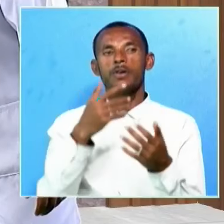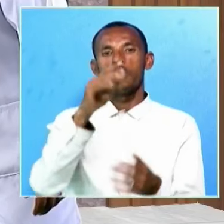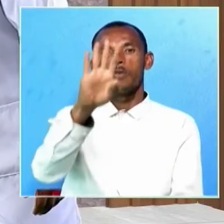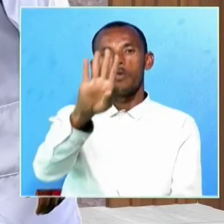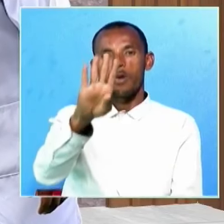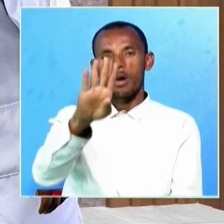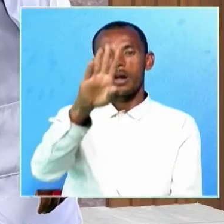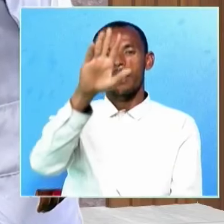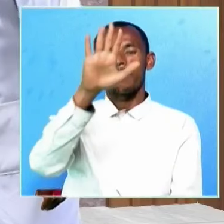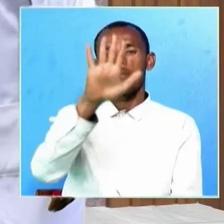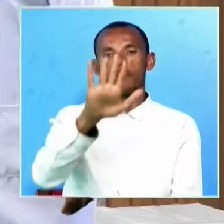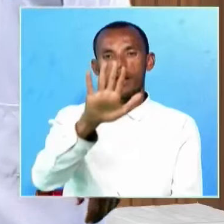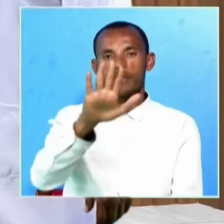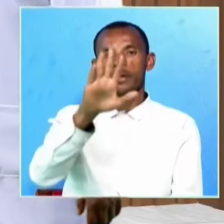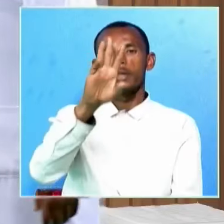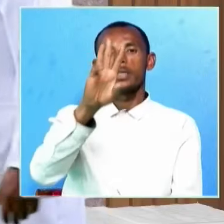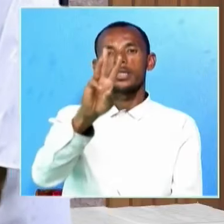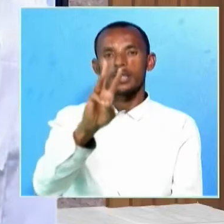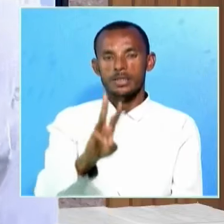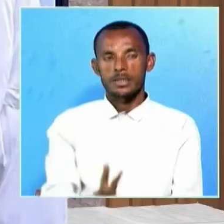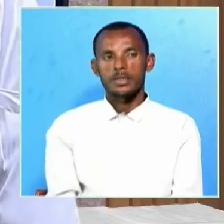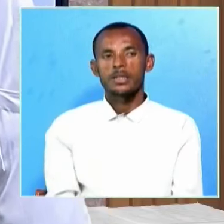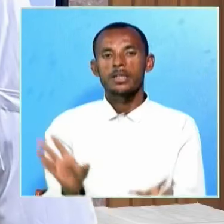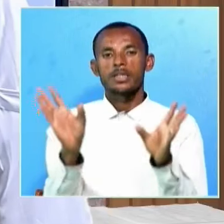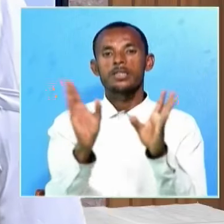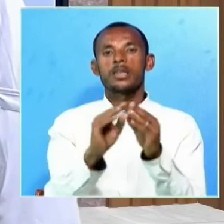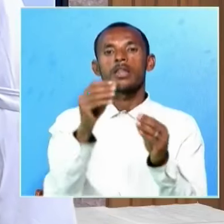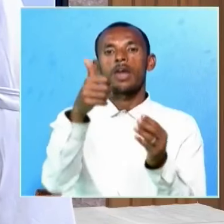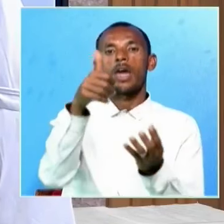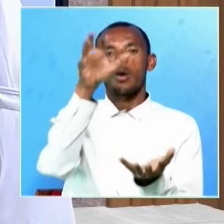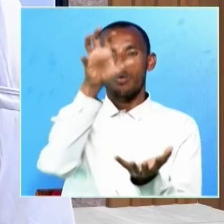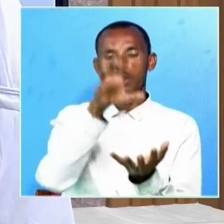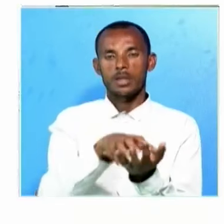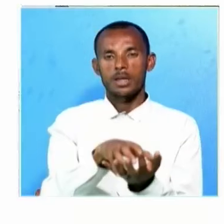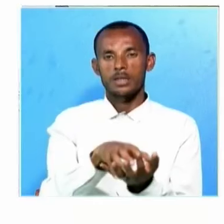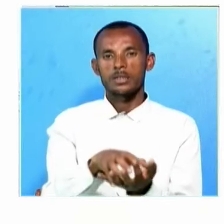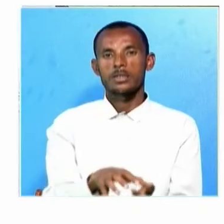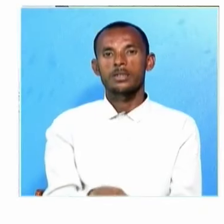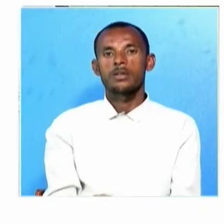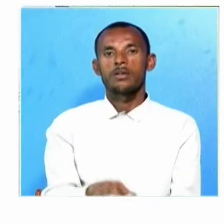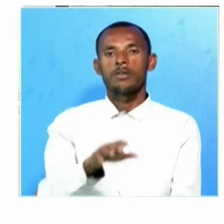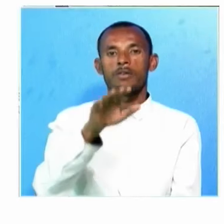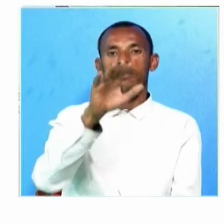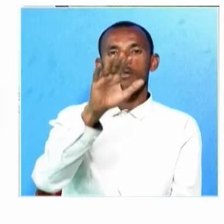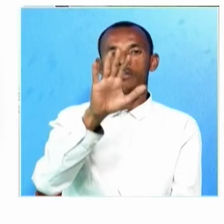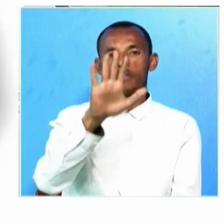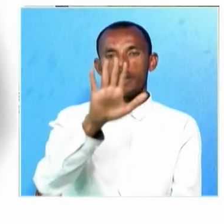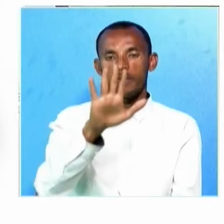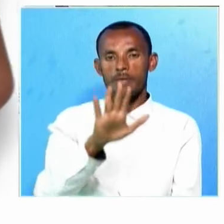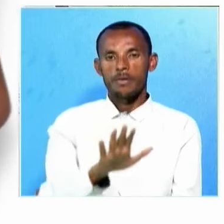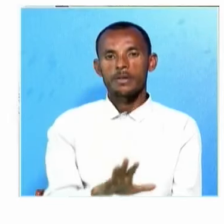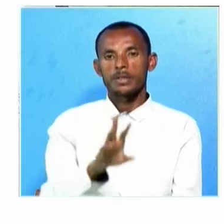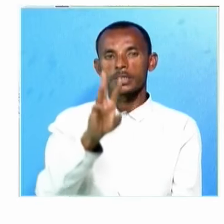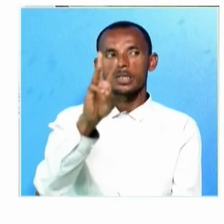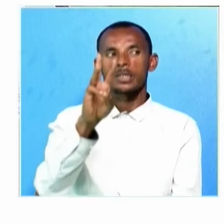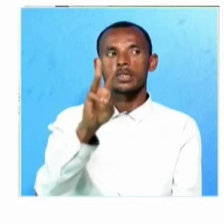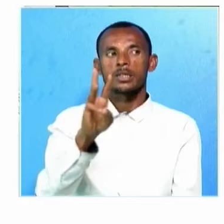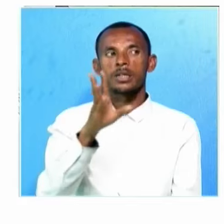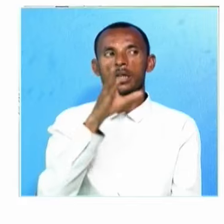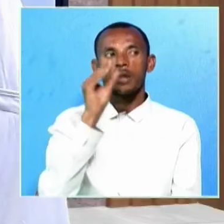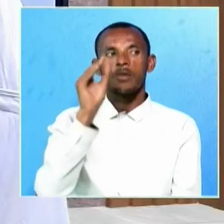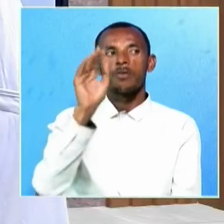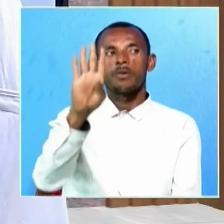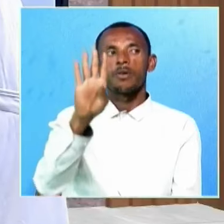4, 5, and 6. Therefore, set A contains the elements 5, 6,